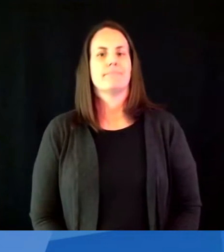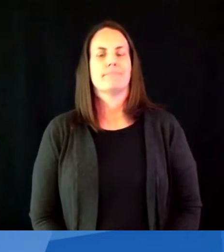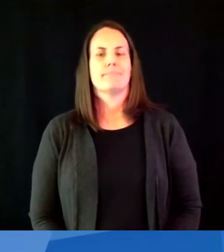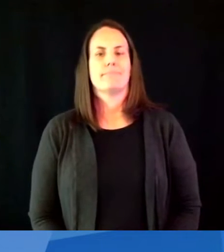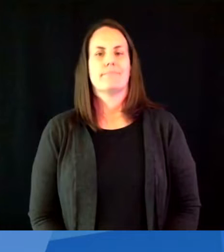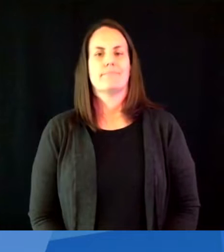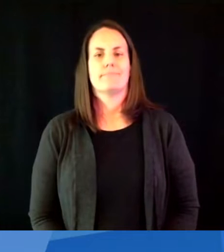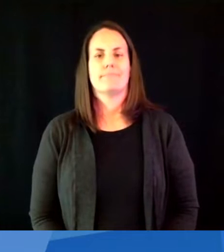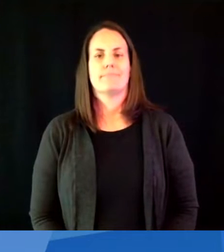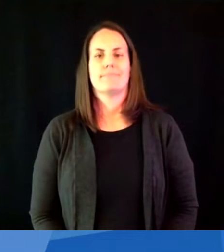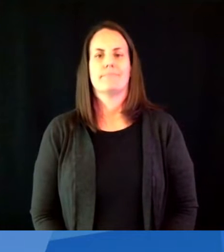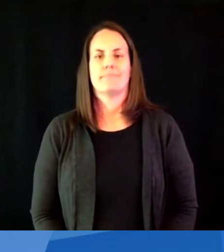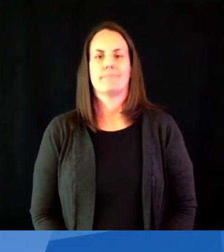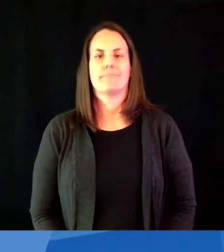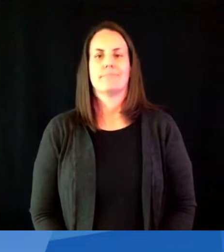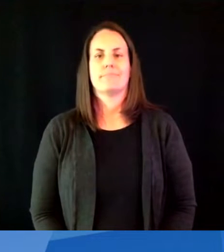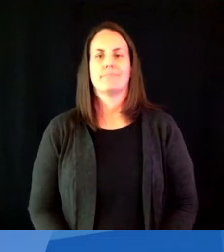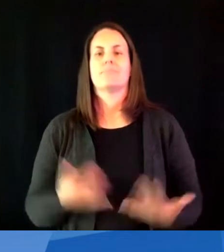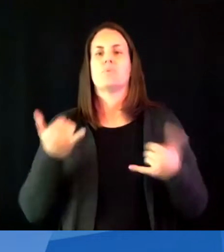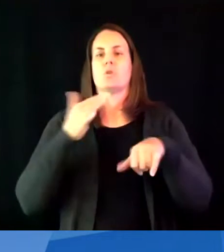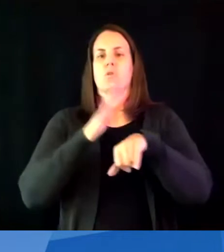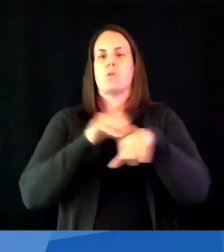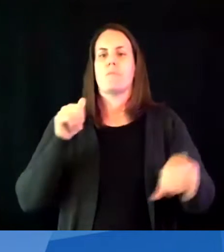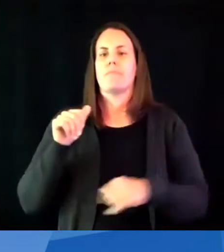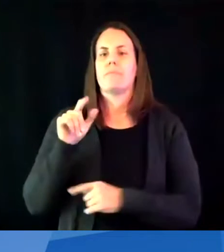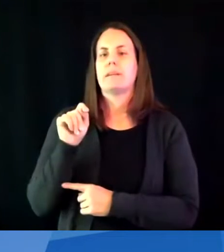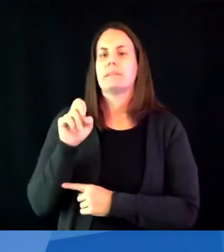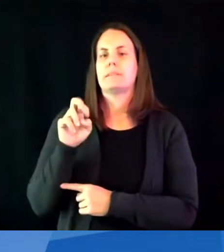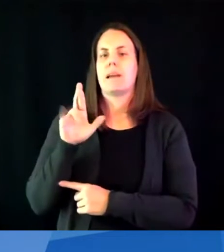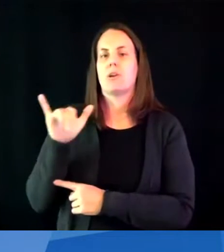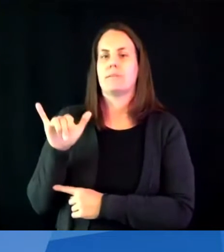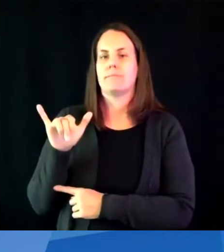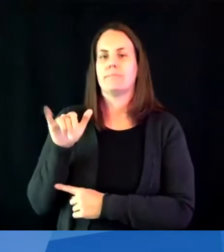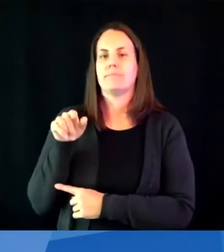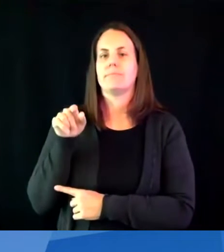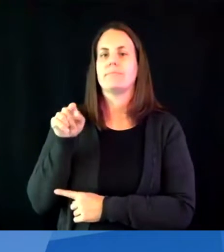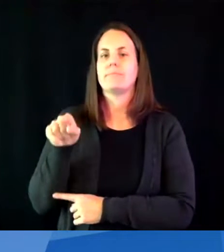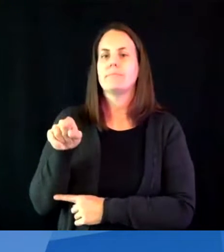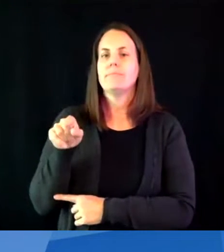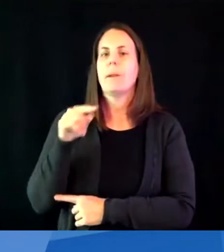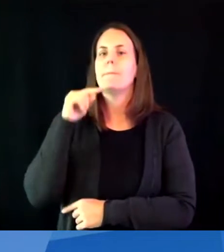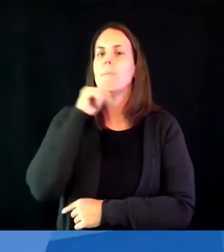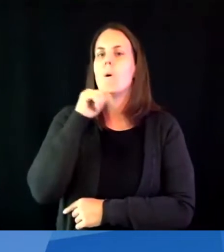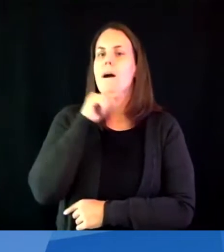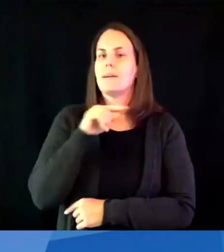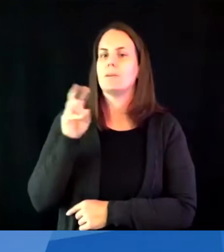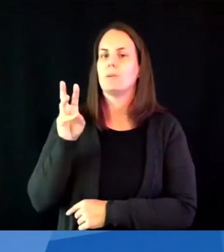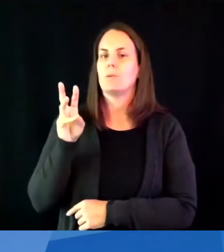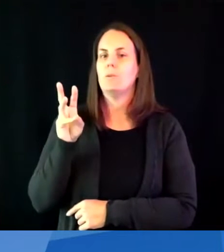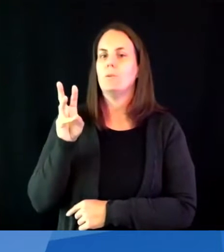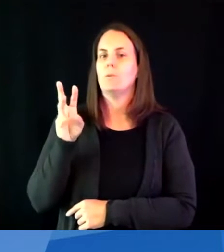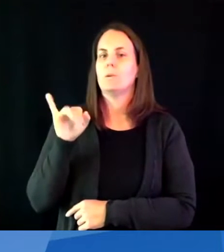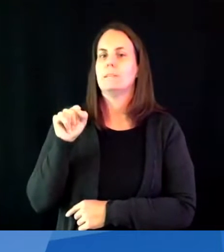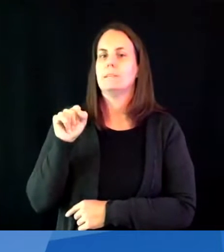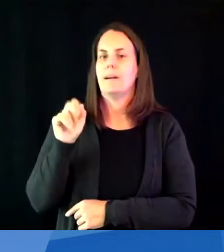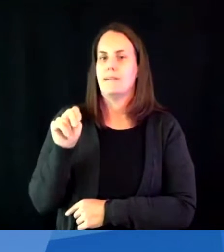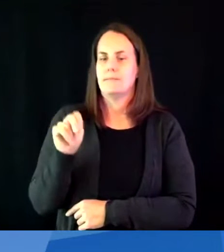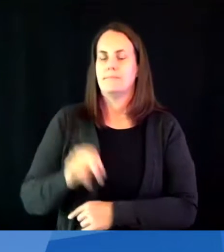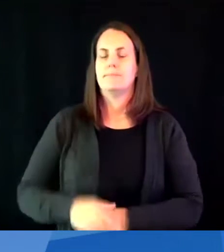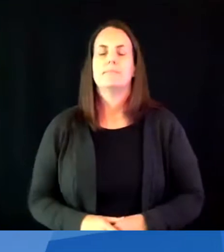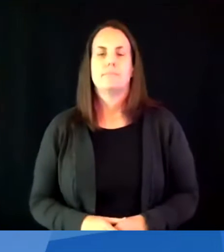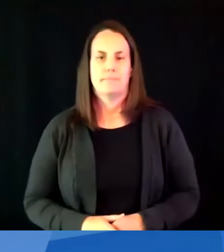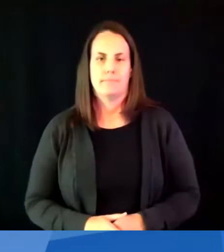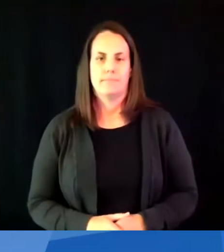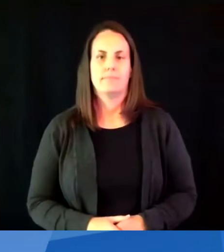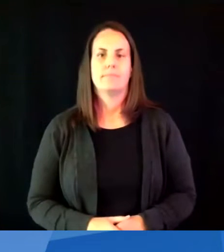Let's move on to Terry Sater, WISN in Milwaukee. Terry. Yes, good afternoon.